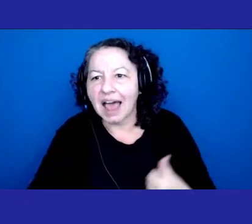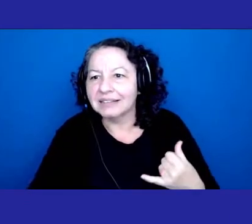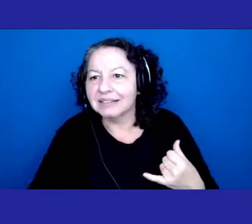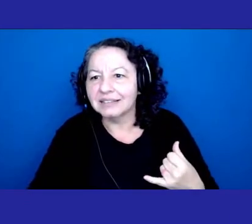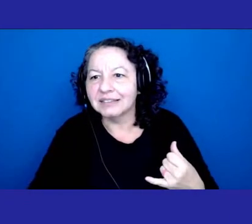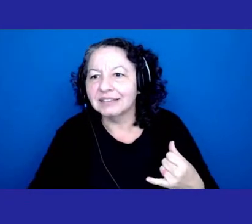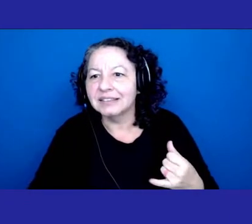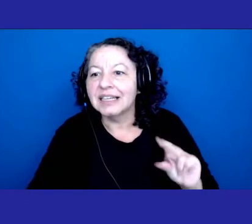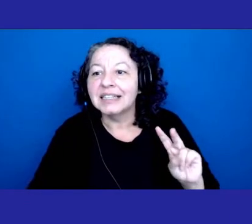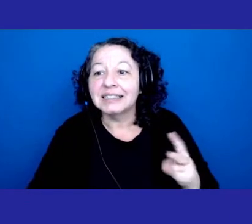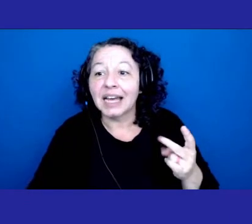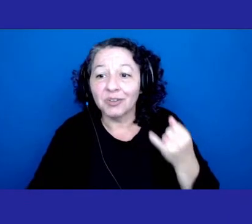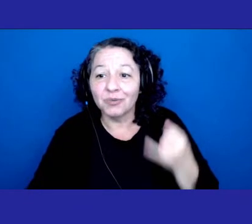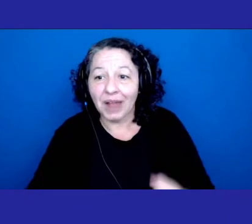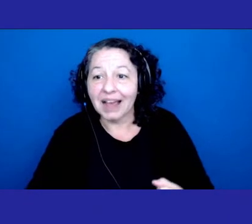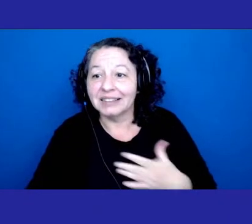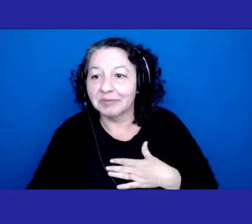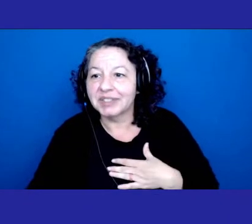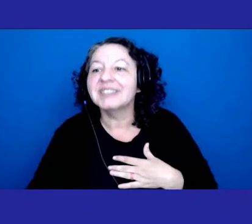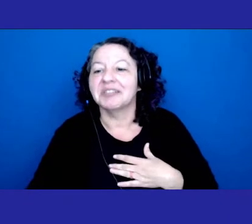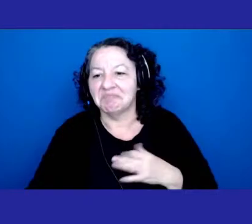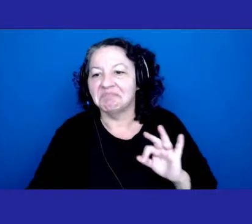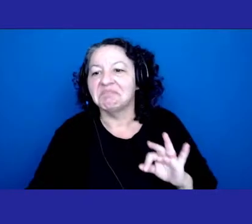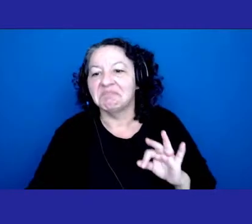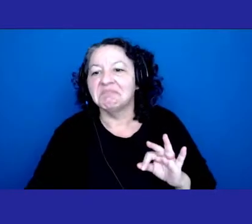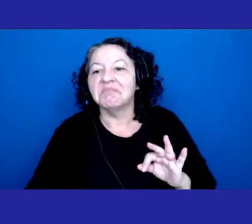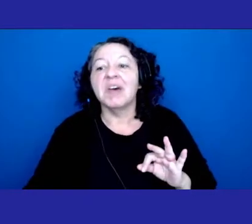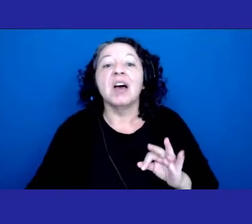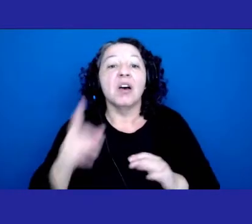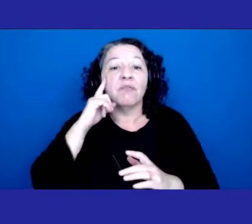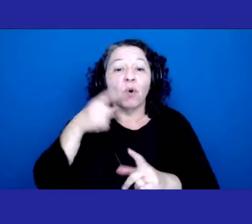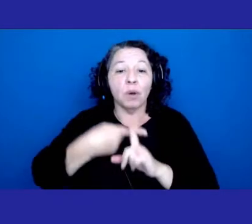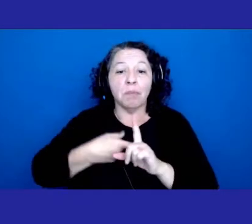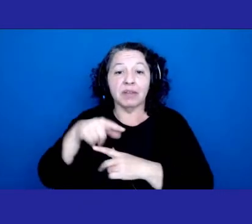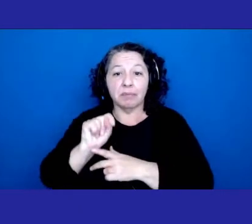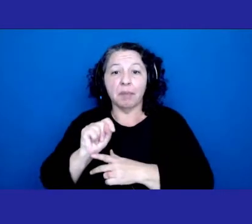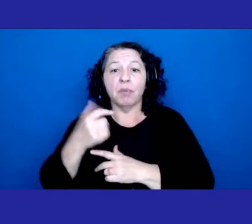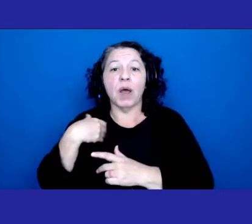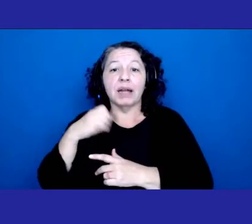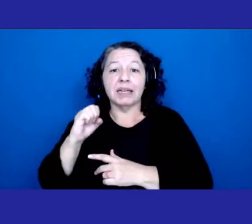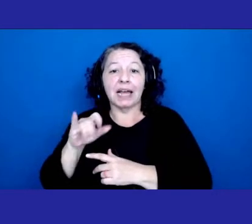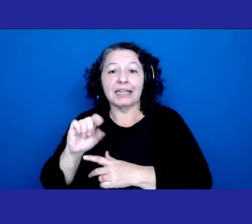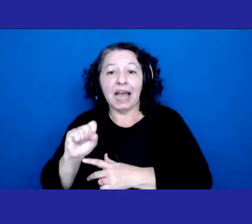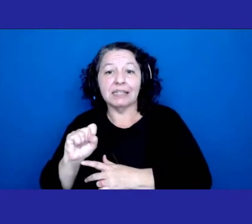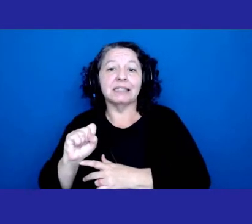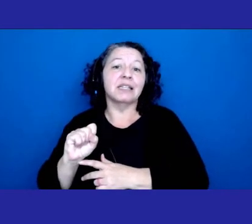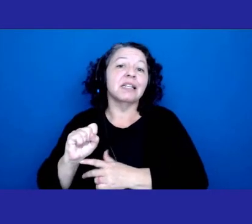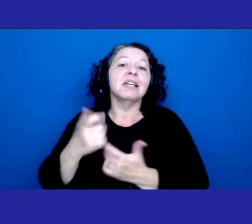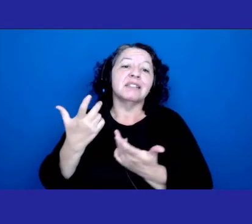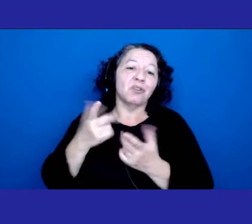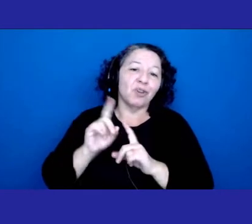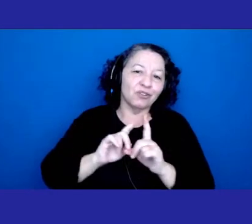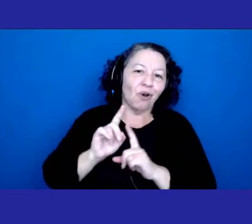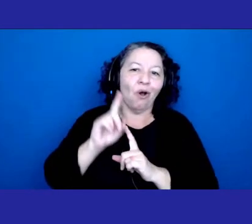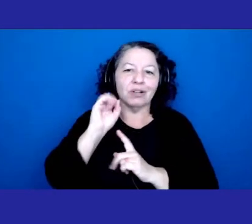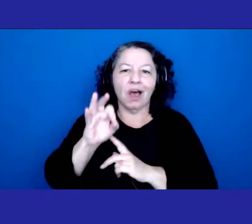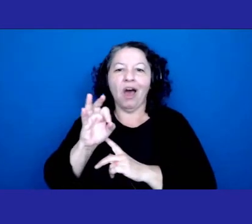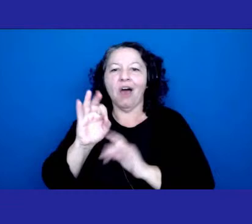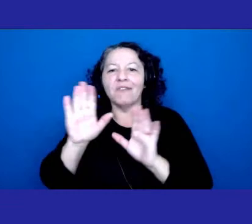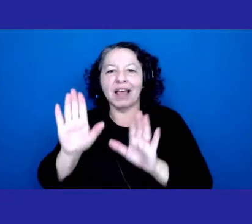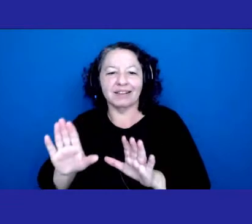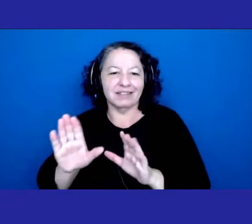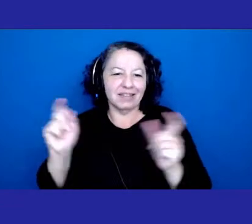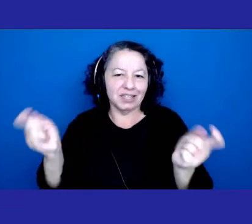slide. And in September, we actually had our EITS Stars of Excellence ceremony, and we honored